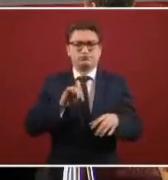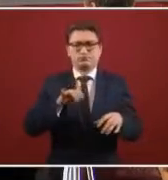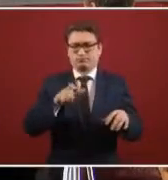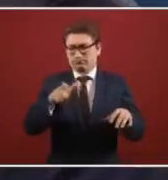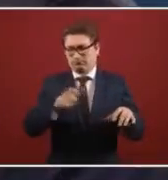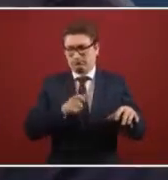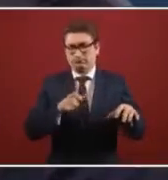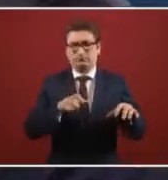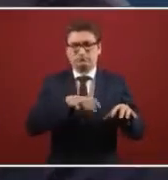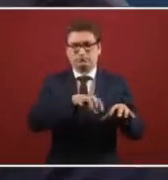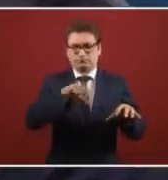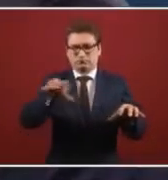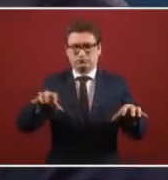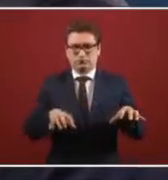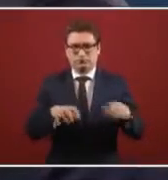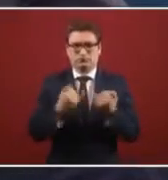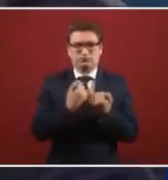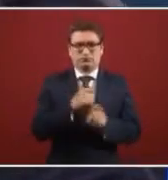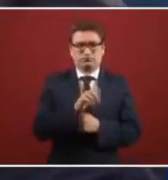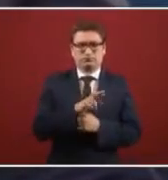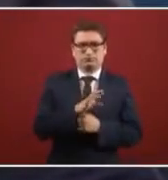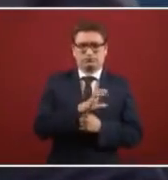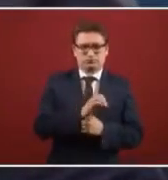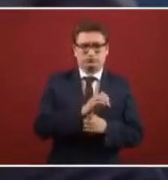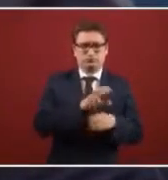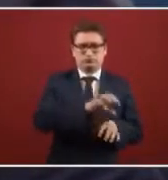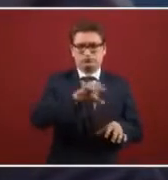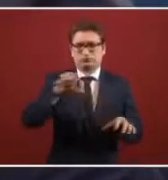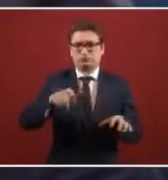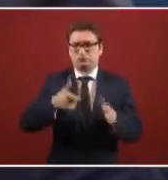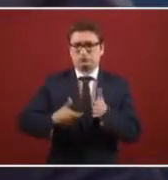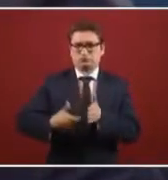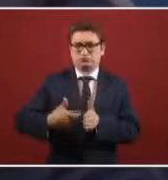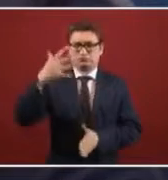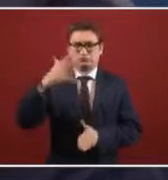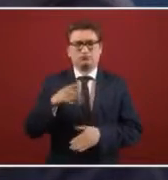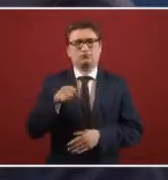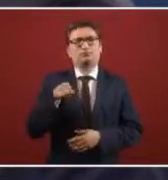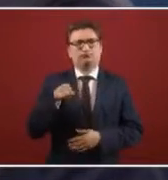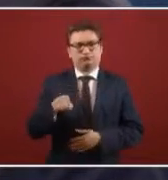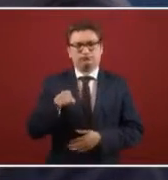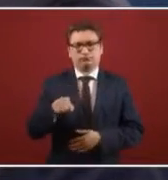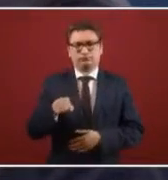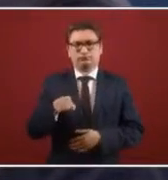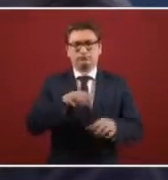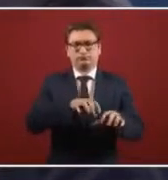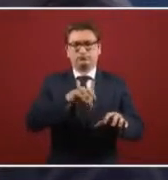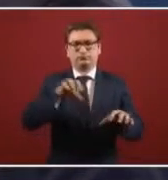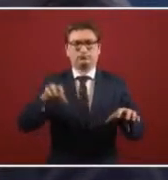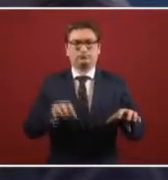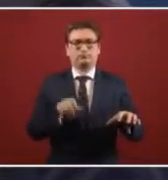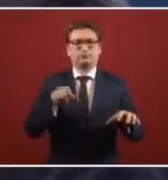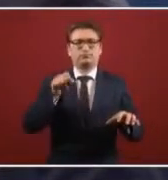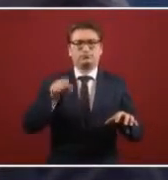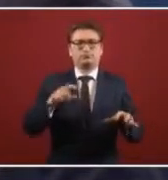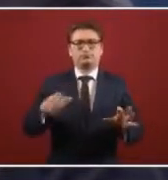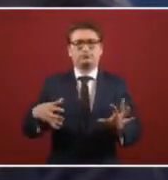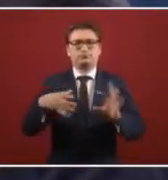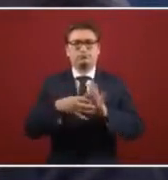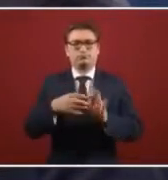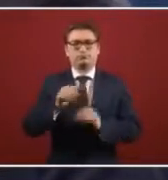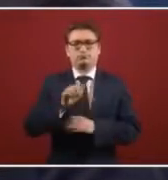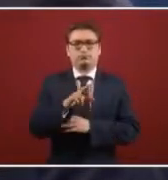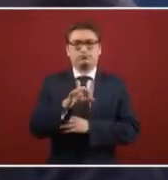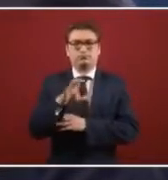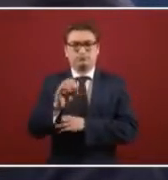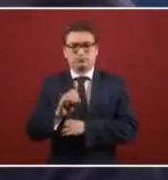también owned by operan Pemex, otras but they como also Arco. Y operate el like precio más Arco. alto And the lo están highest dando en price sus franquicias was que done operan con in la the marca franchise